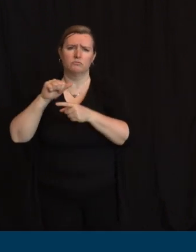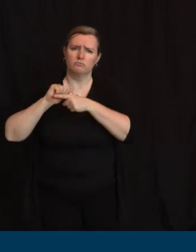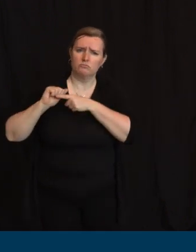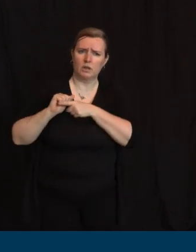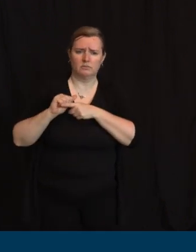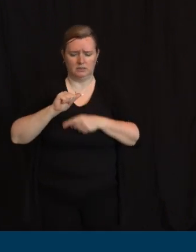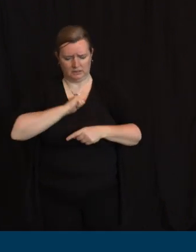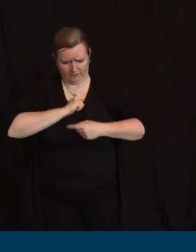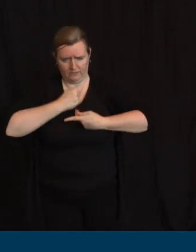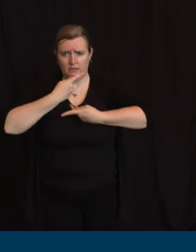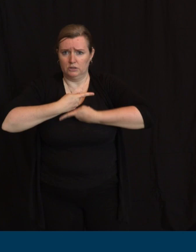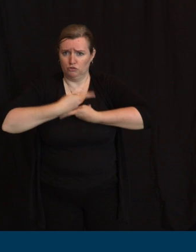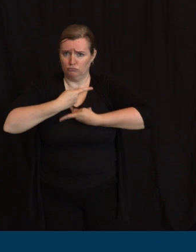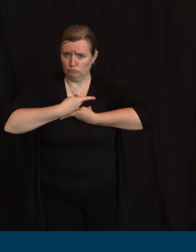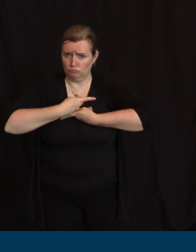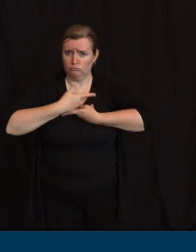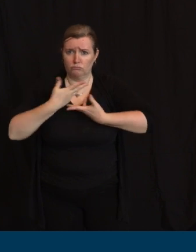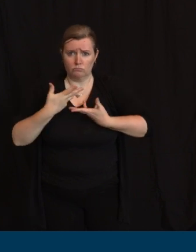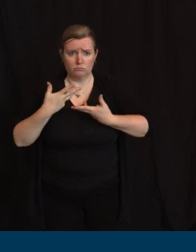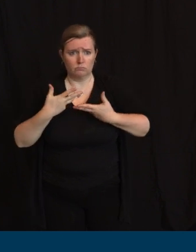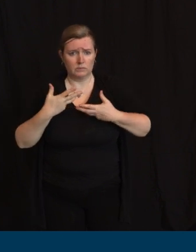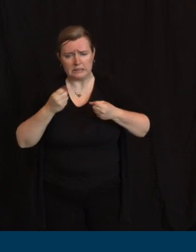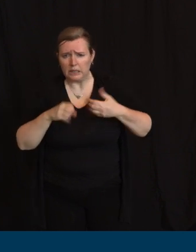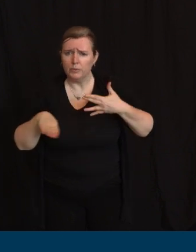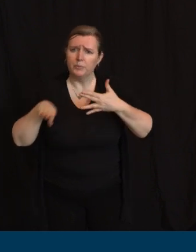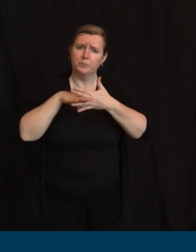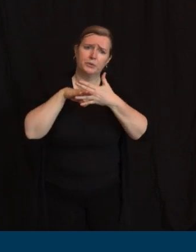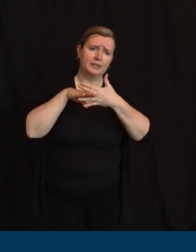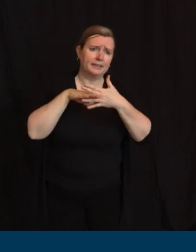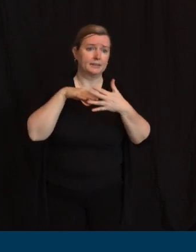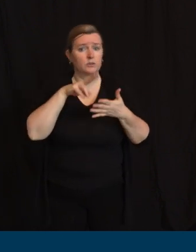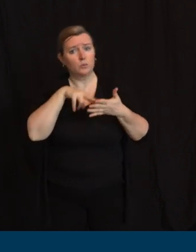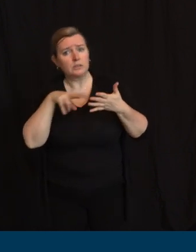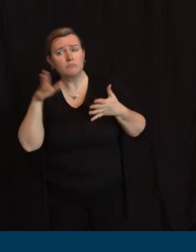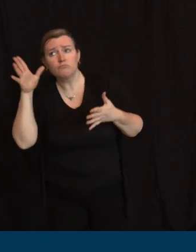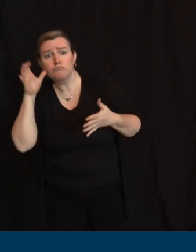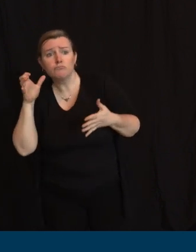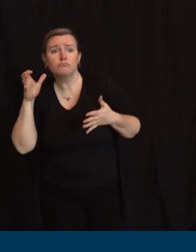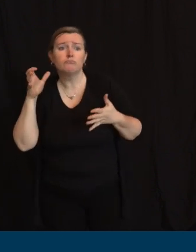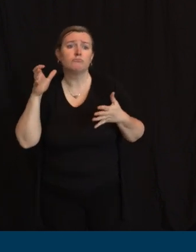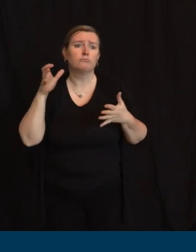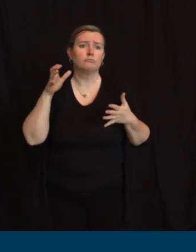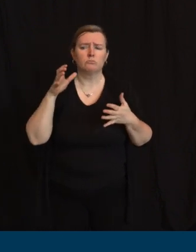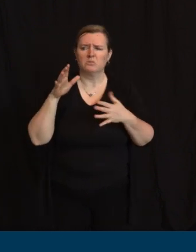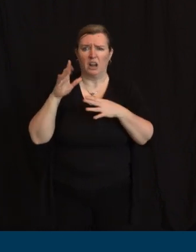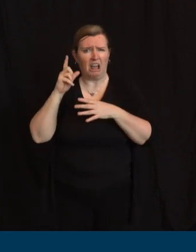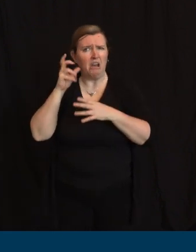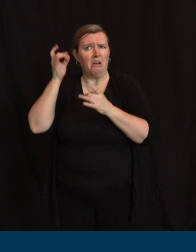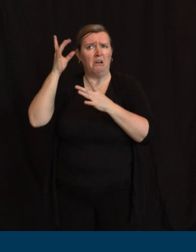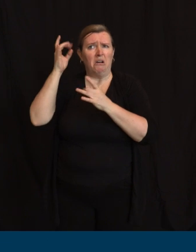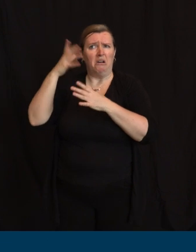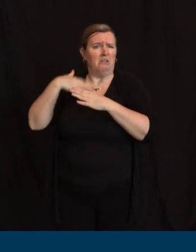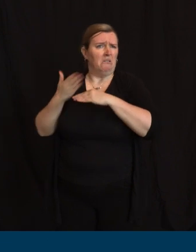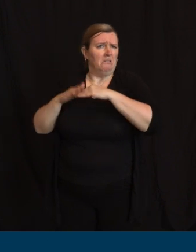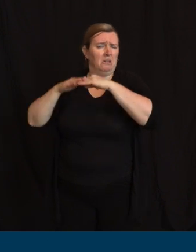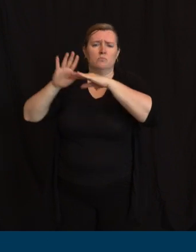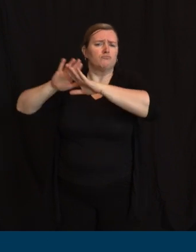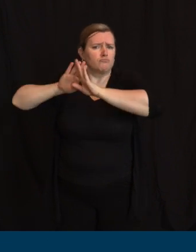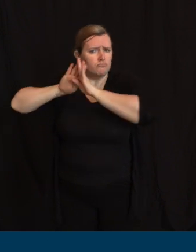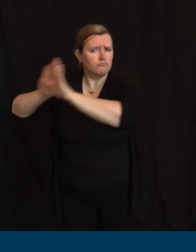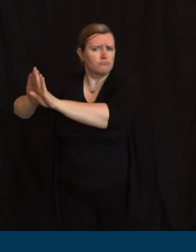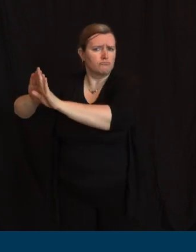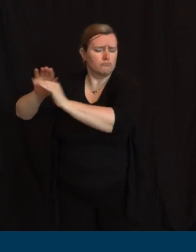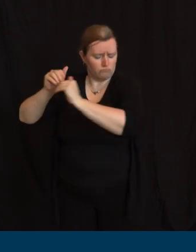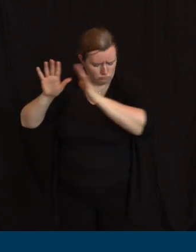Take breaks from watching, reading, or listening to news stories, including social media. Connect with families and friends through